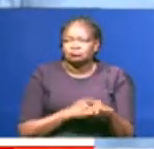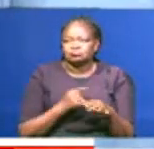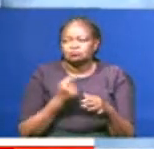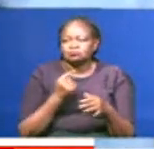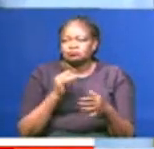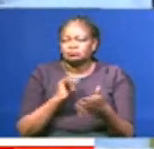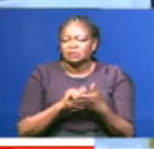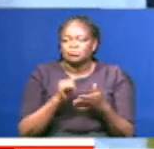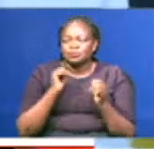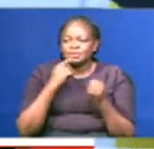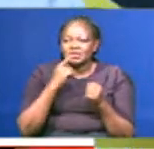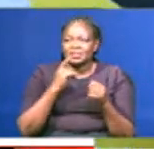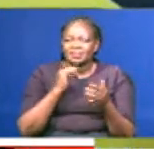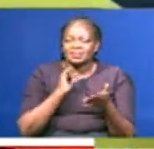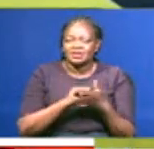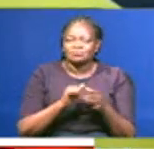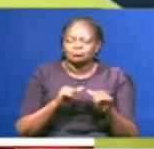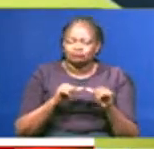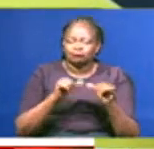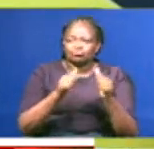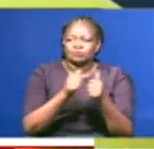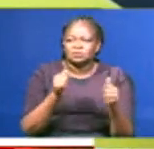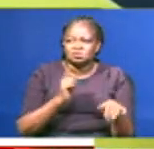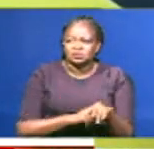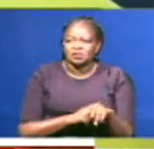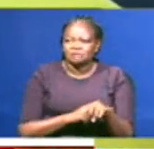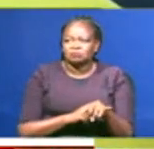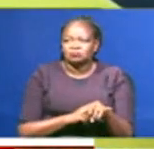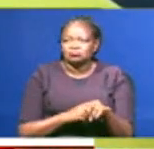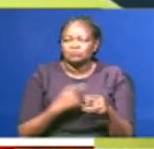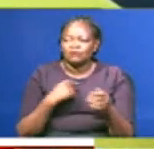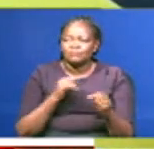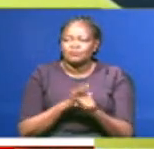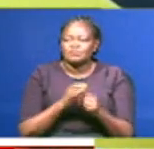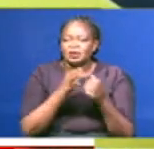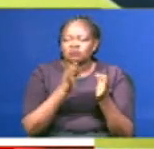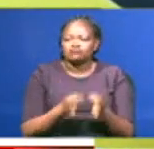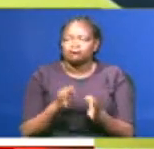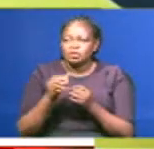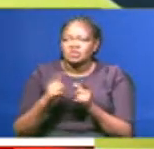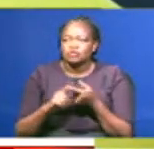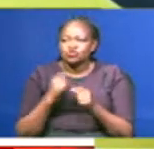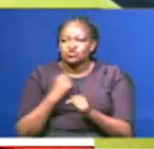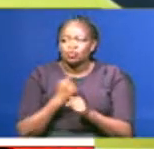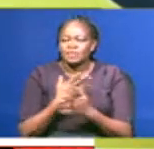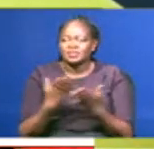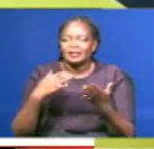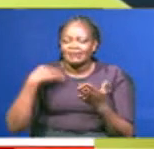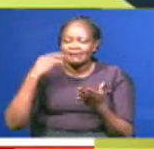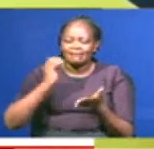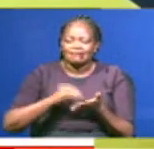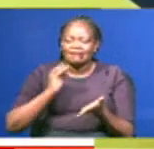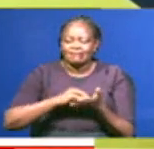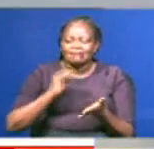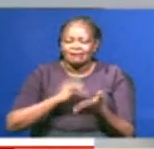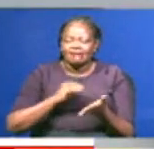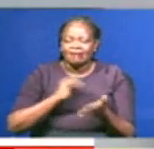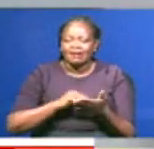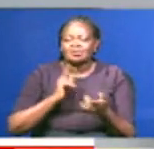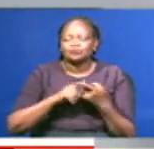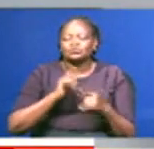is that consistency comes with blowing a lot of accounts. It comes with doing one thing over and over again until you get it